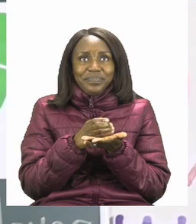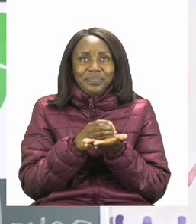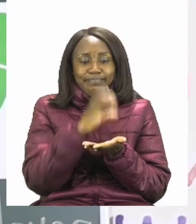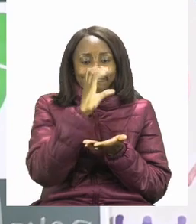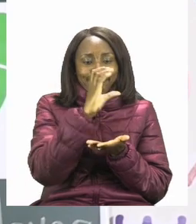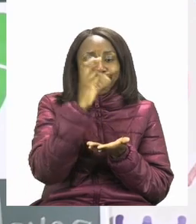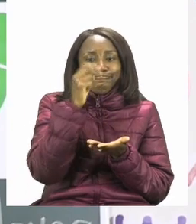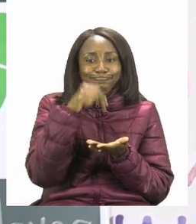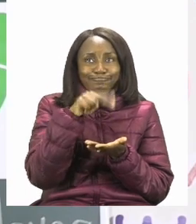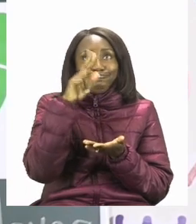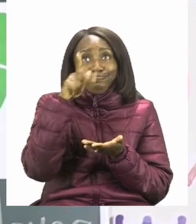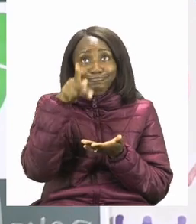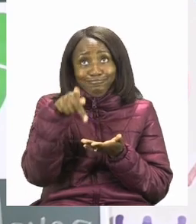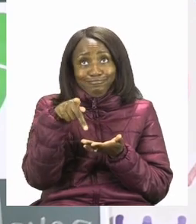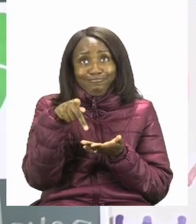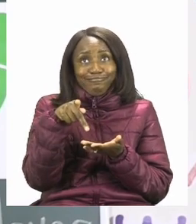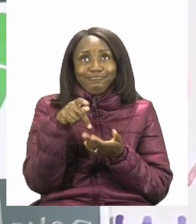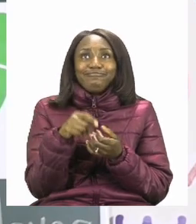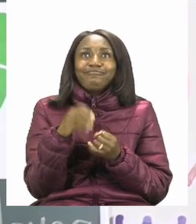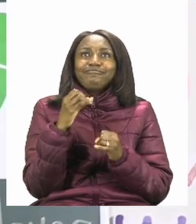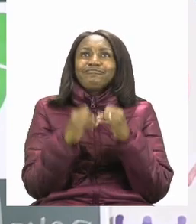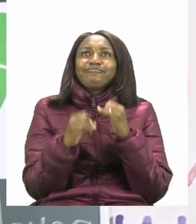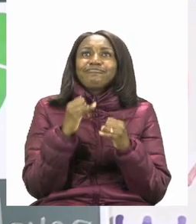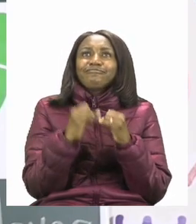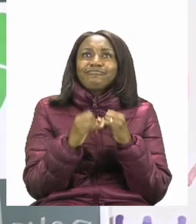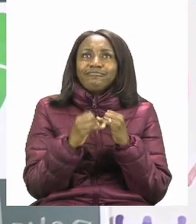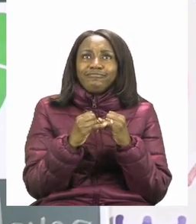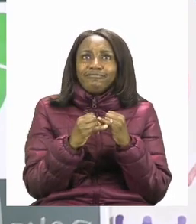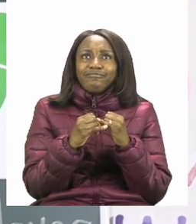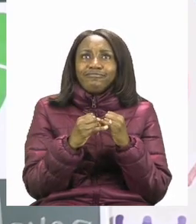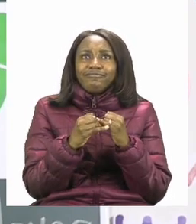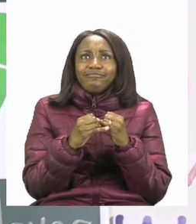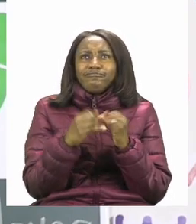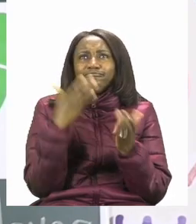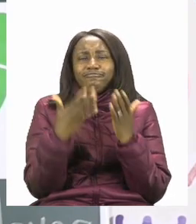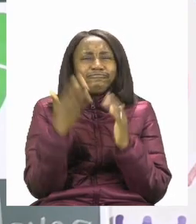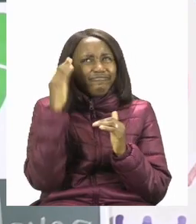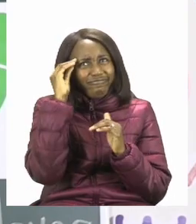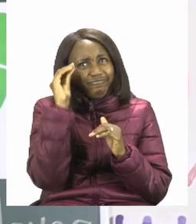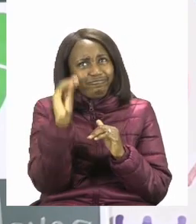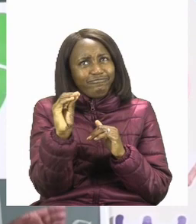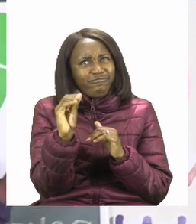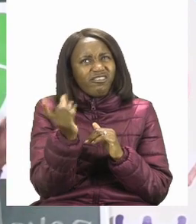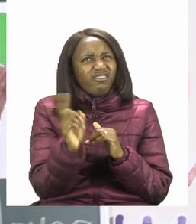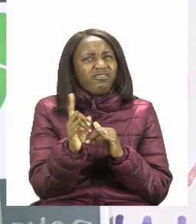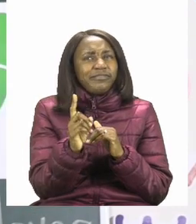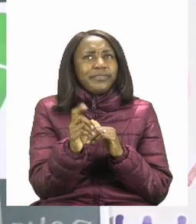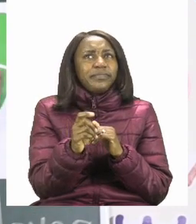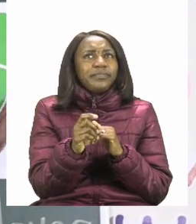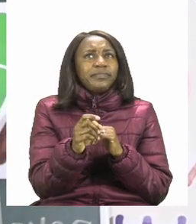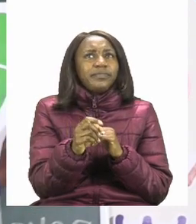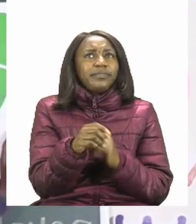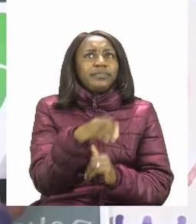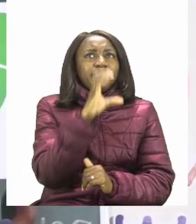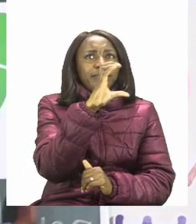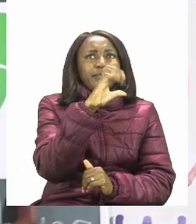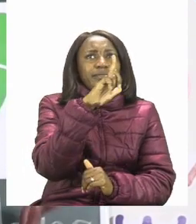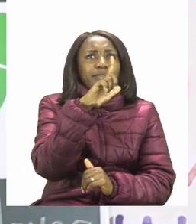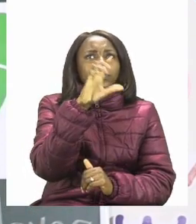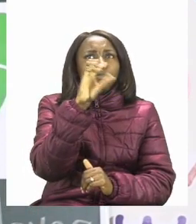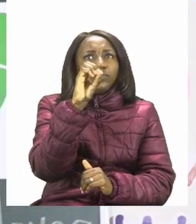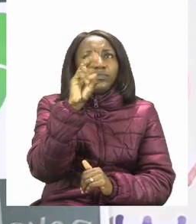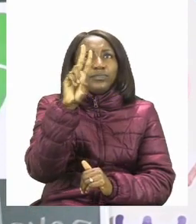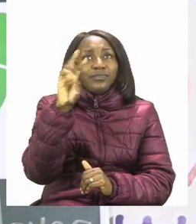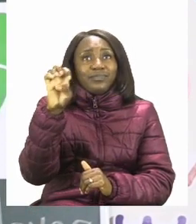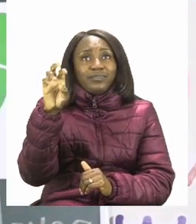liquid. The last thing that we can see that some of you may or may not know what it is a